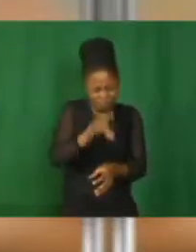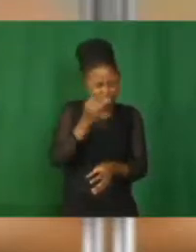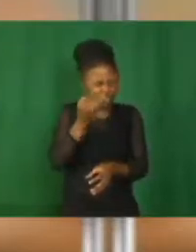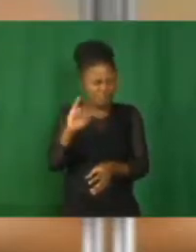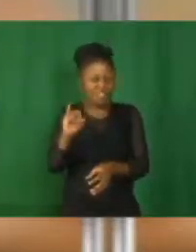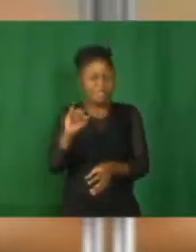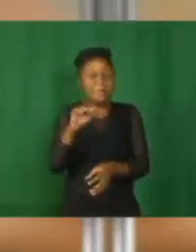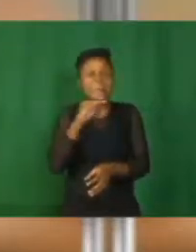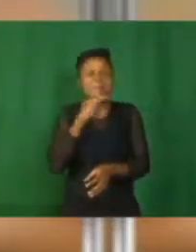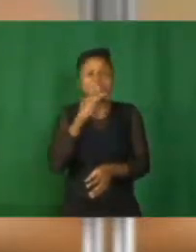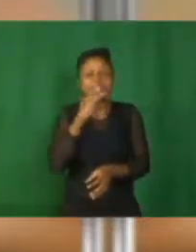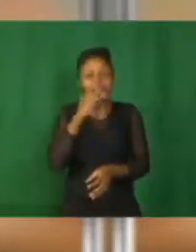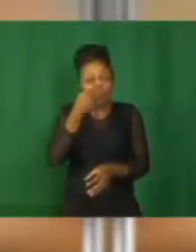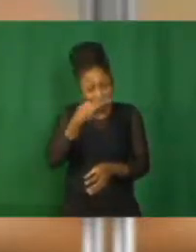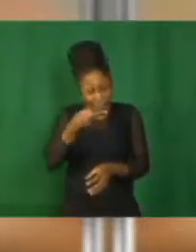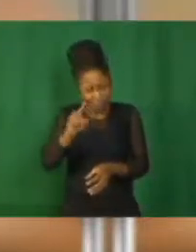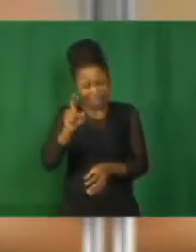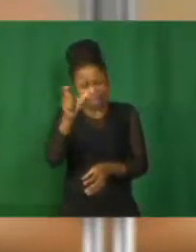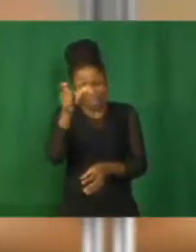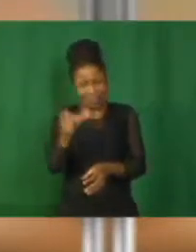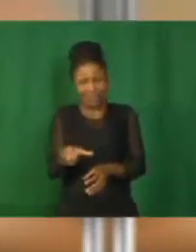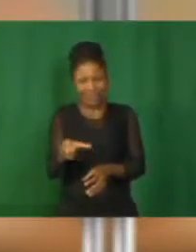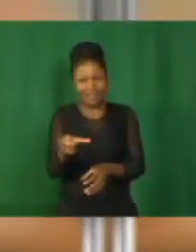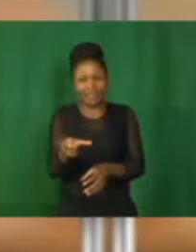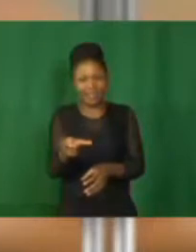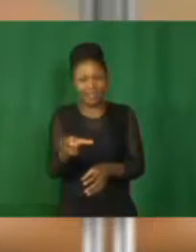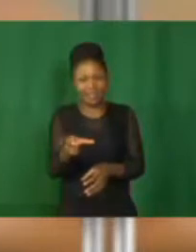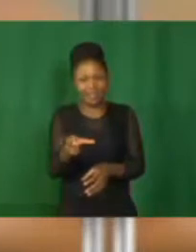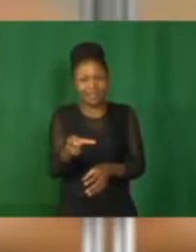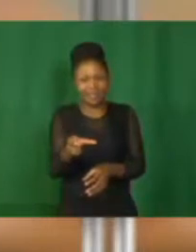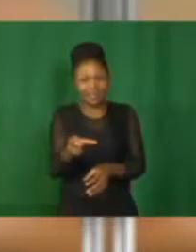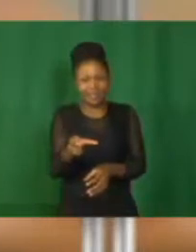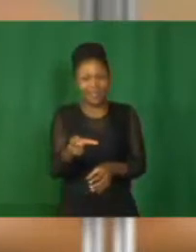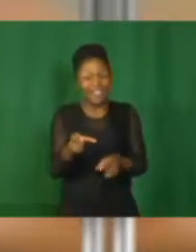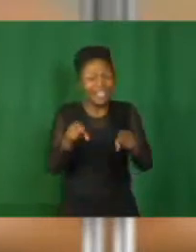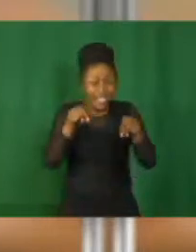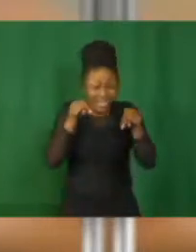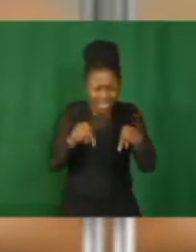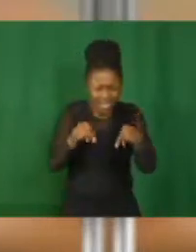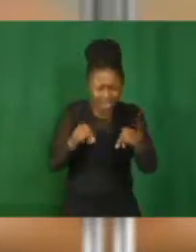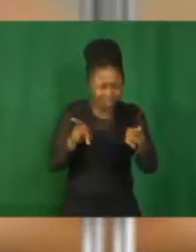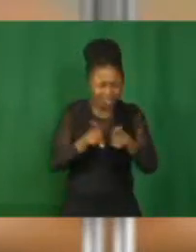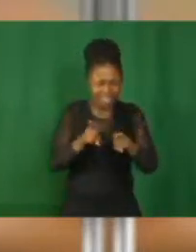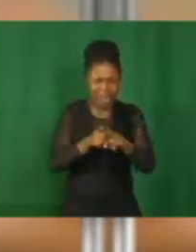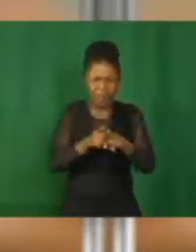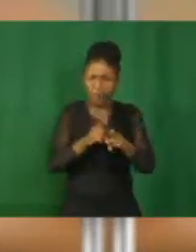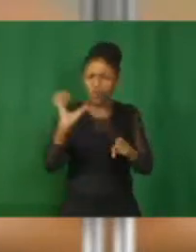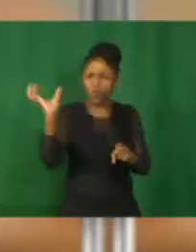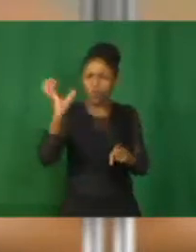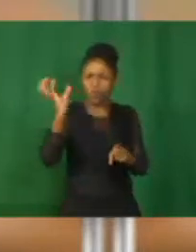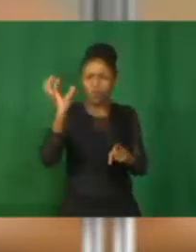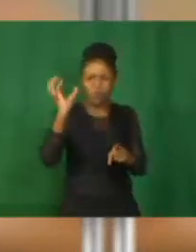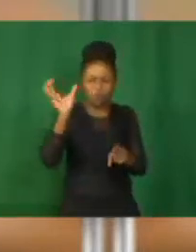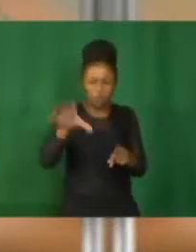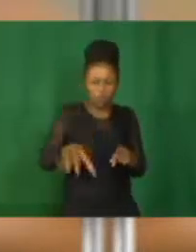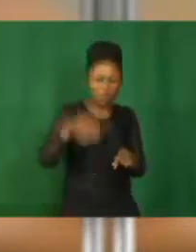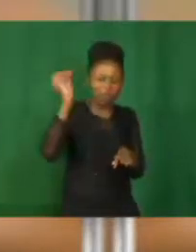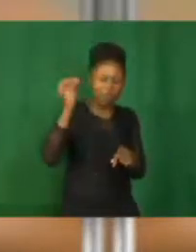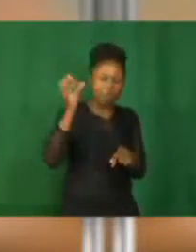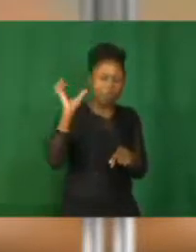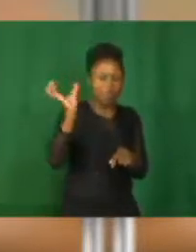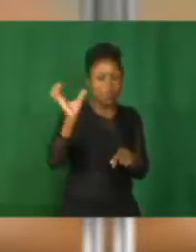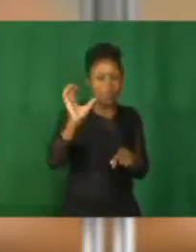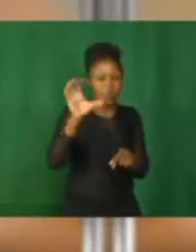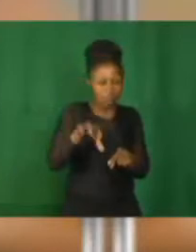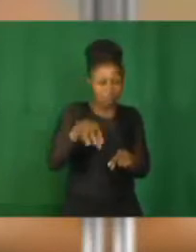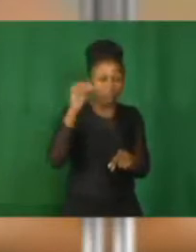Casting of lots. In today's language, probably we can liken it to throwing a dice, you know. Are you a head